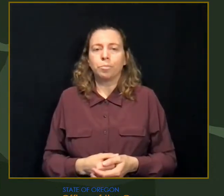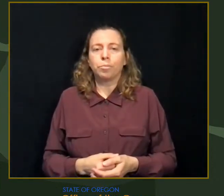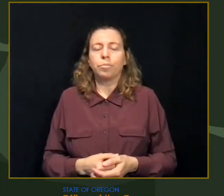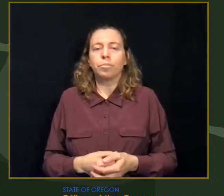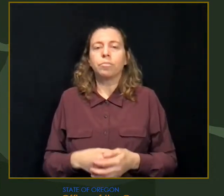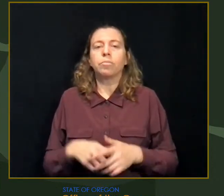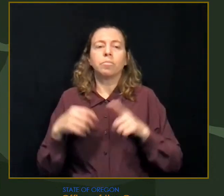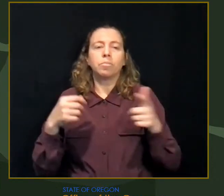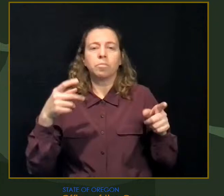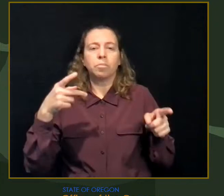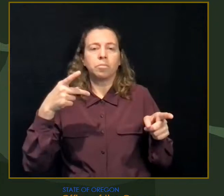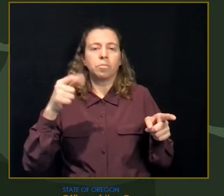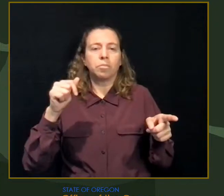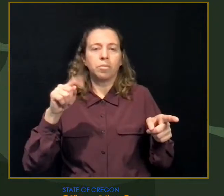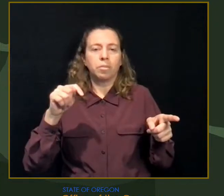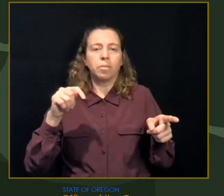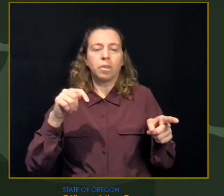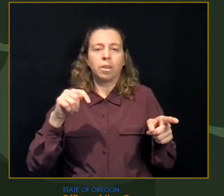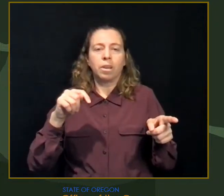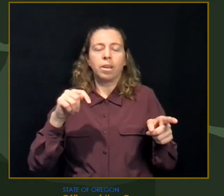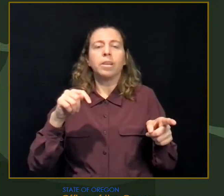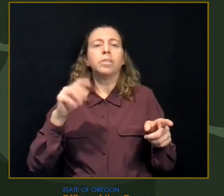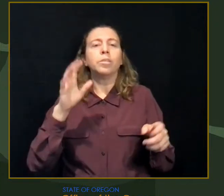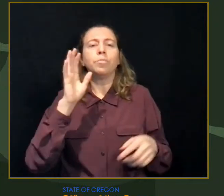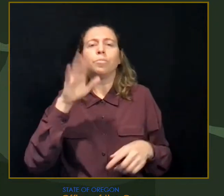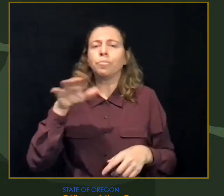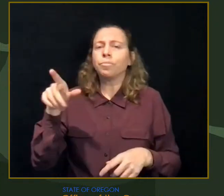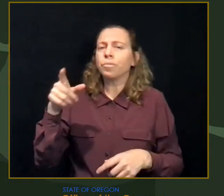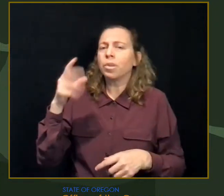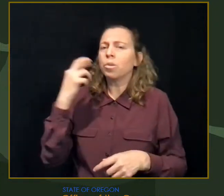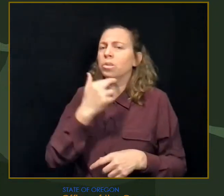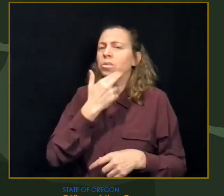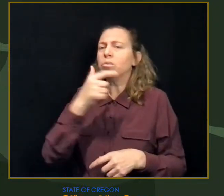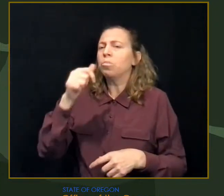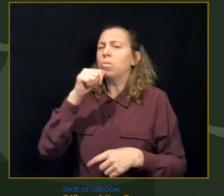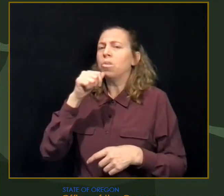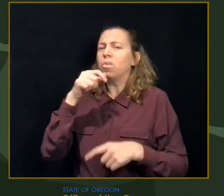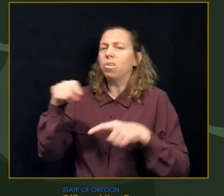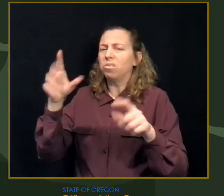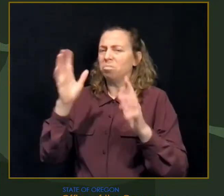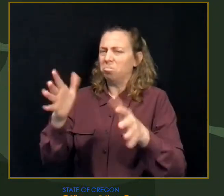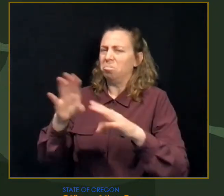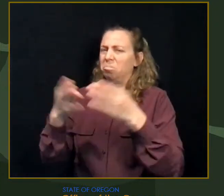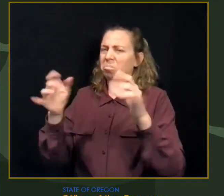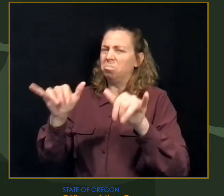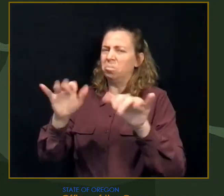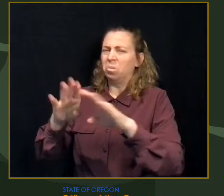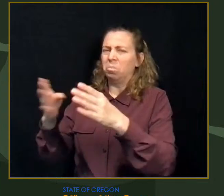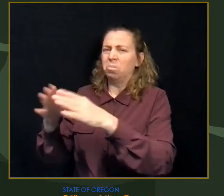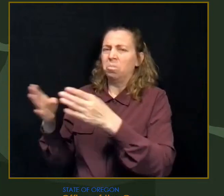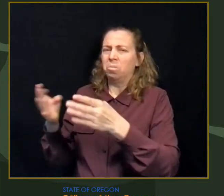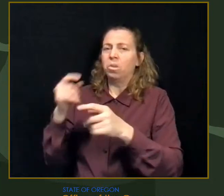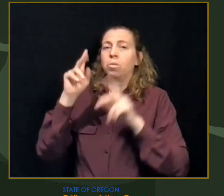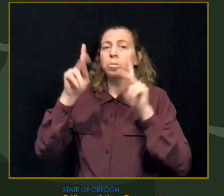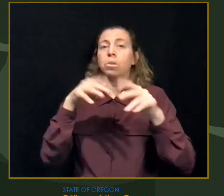in and just require the customers to prove that they've been vaccinated? It encourages vaccination and leaves the businesses alone.